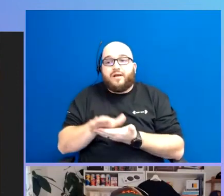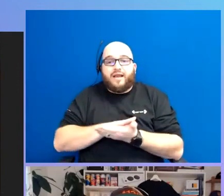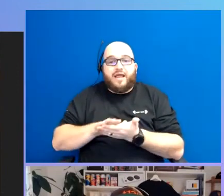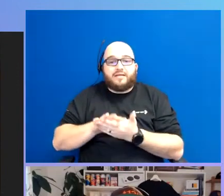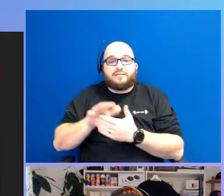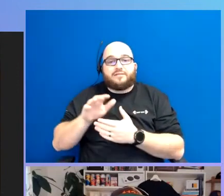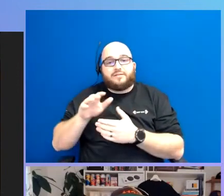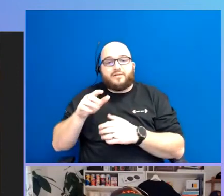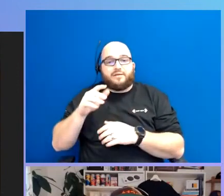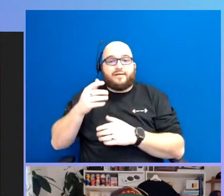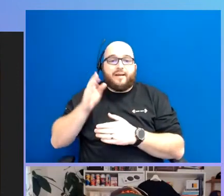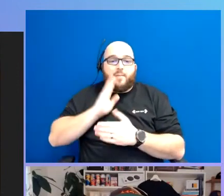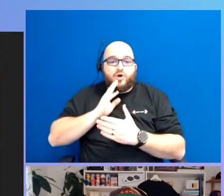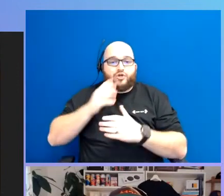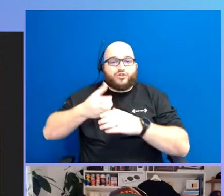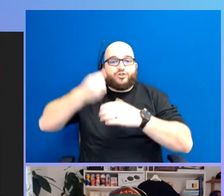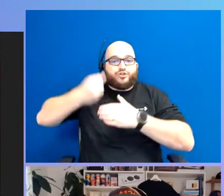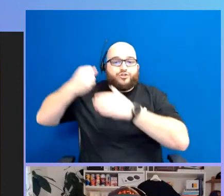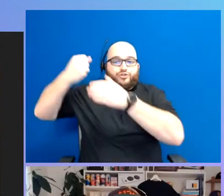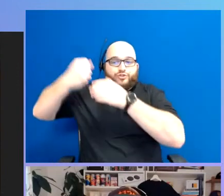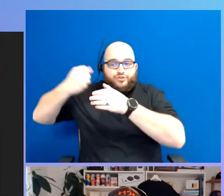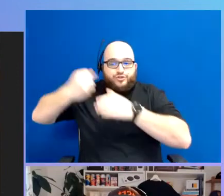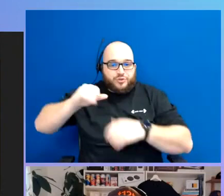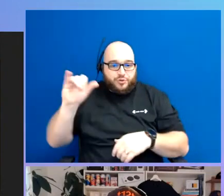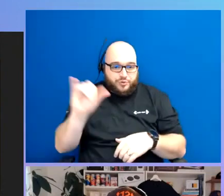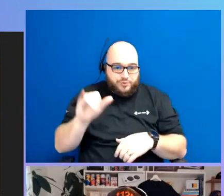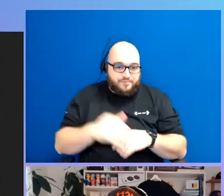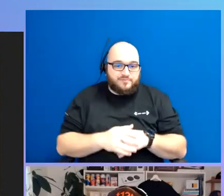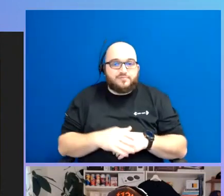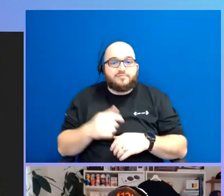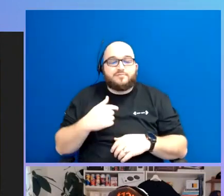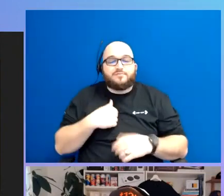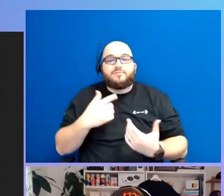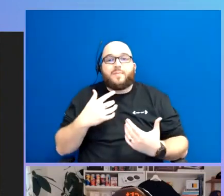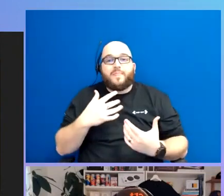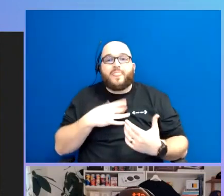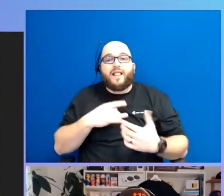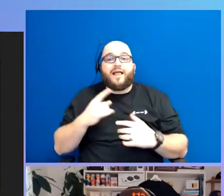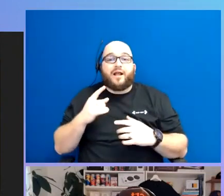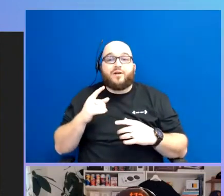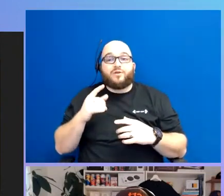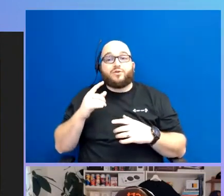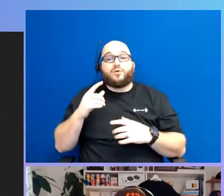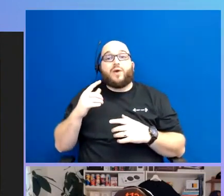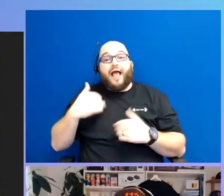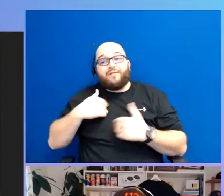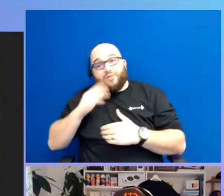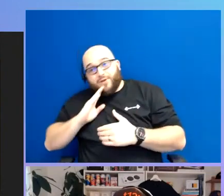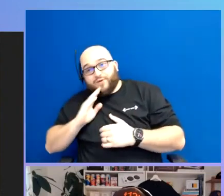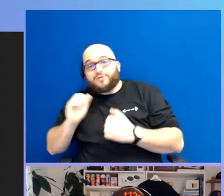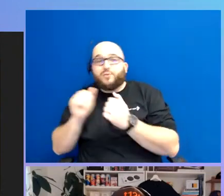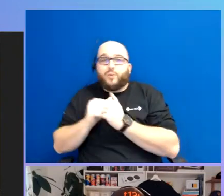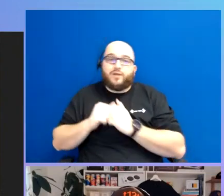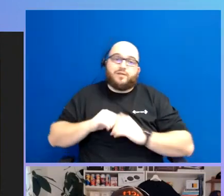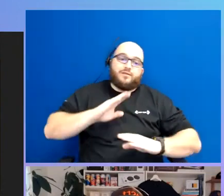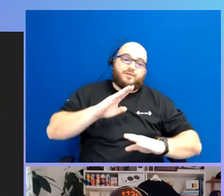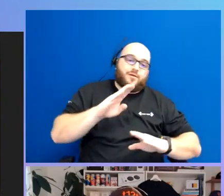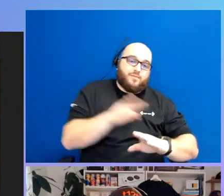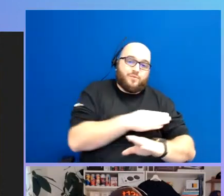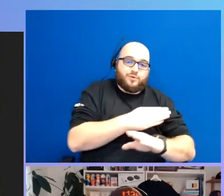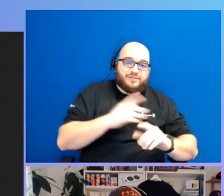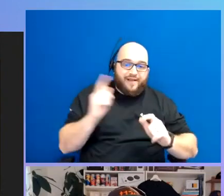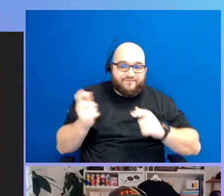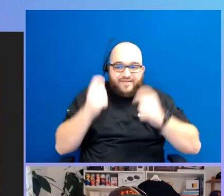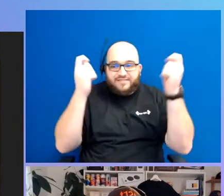beers. I also like to combine this with going to concerts and festivals and just